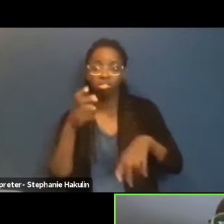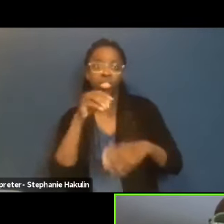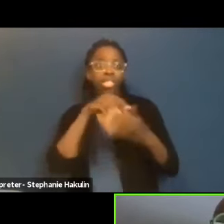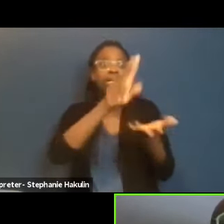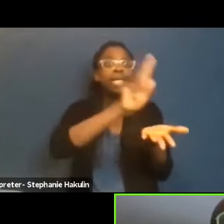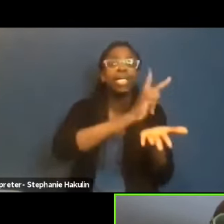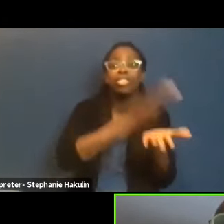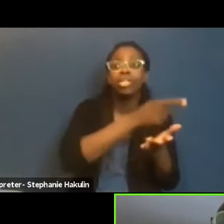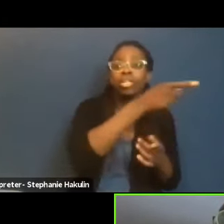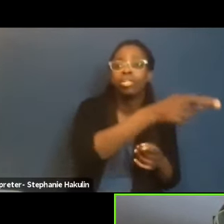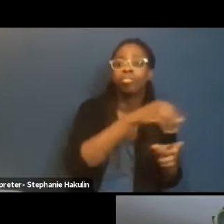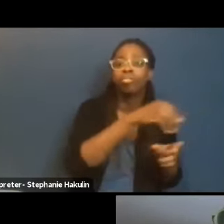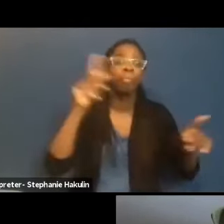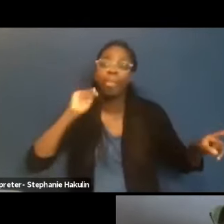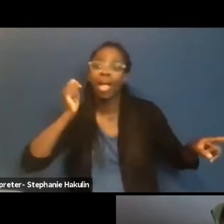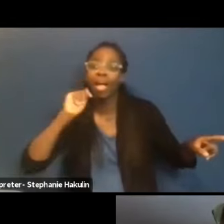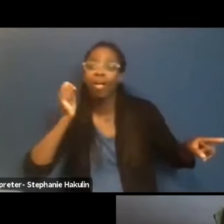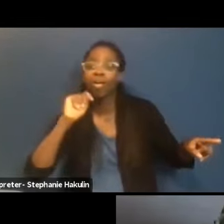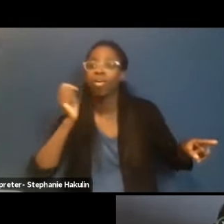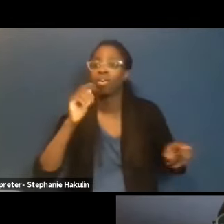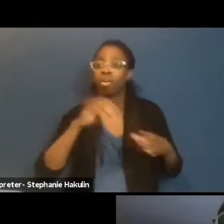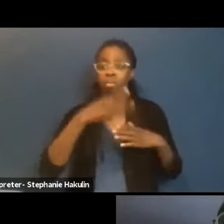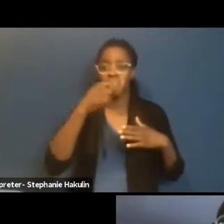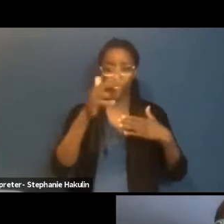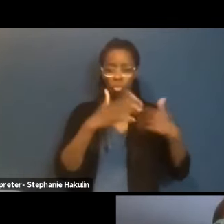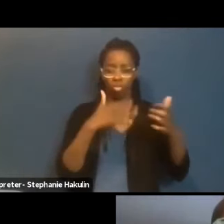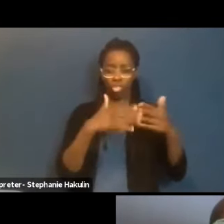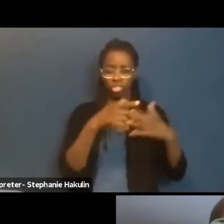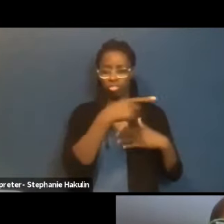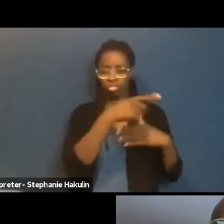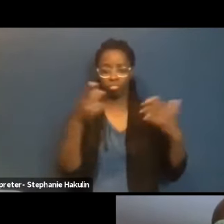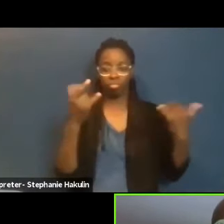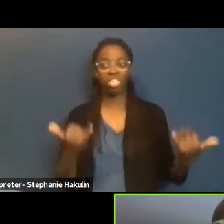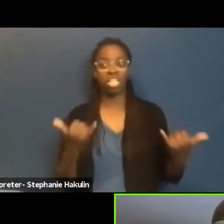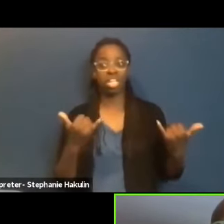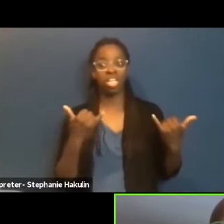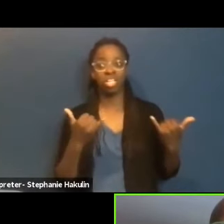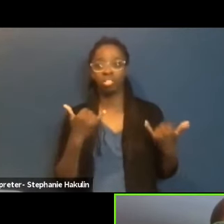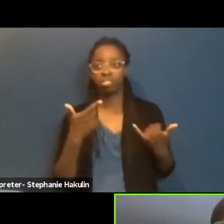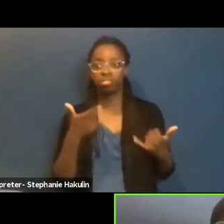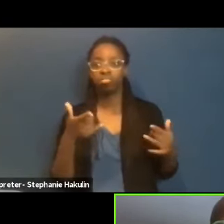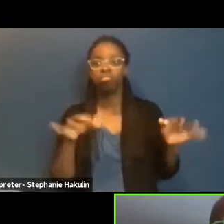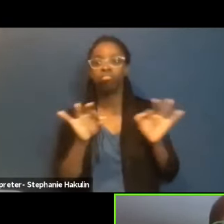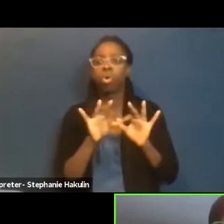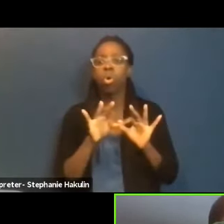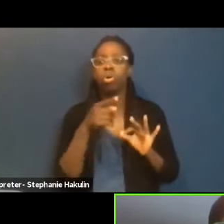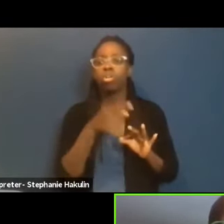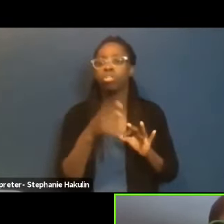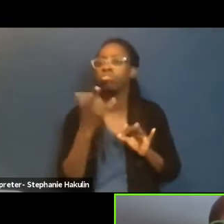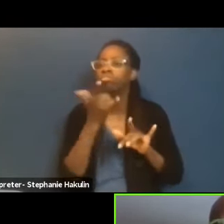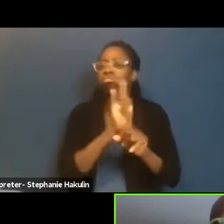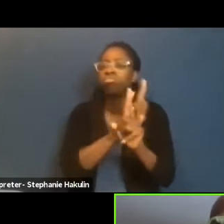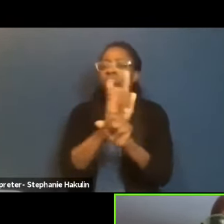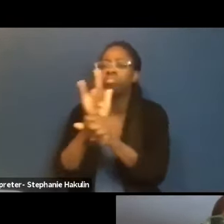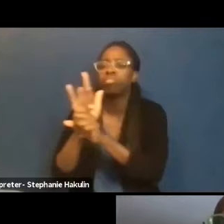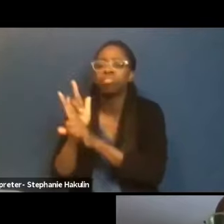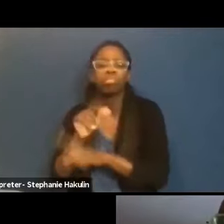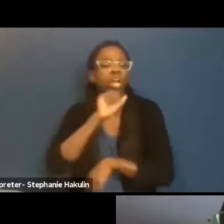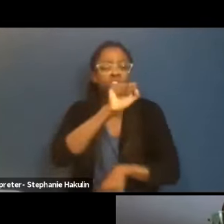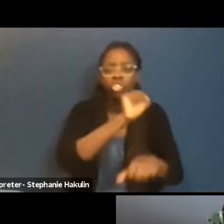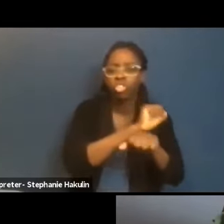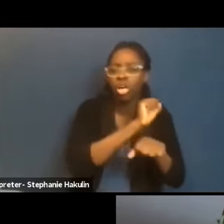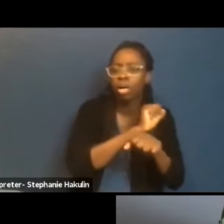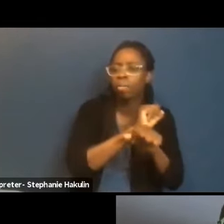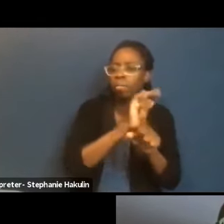park, wherever you are, please kiss one up to the poet from St. Louis that just offered incredible word. You